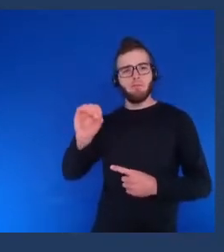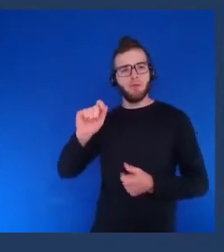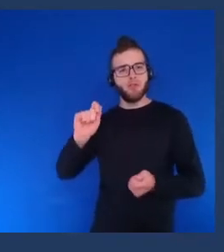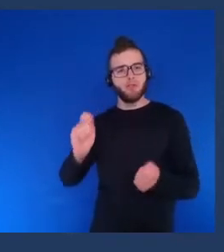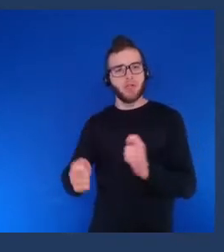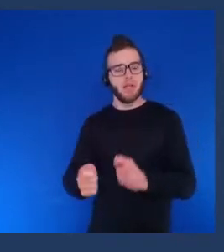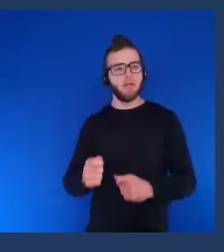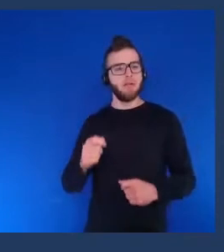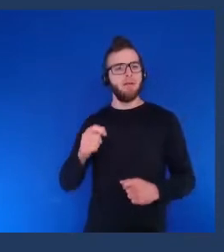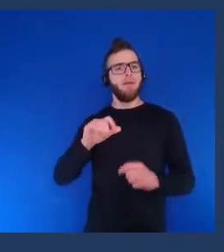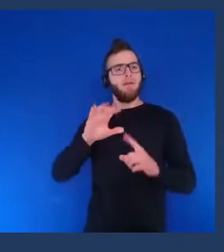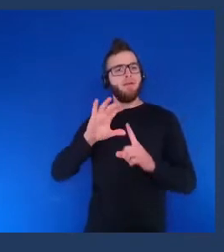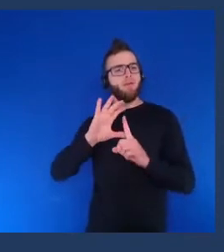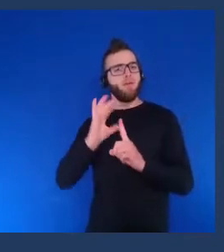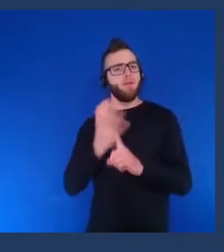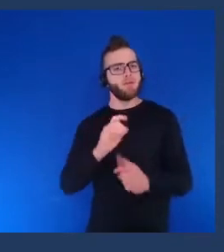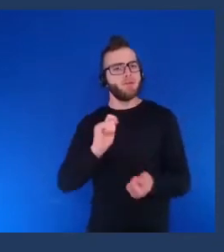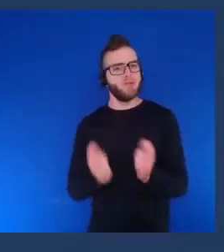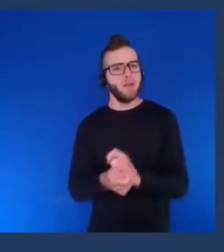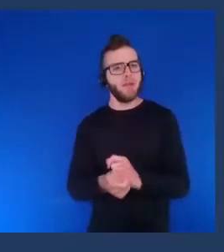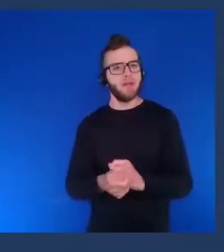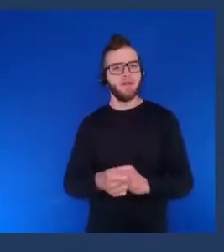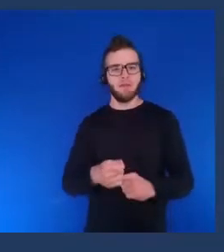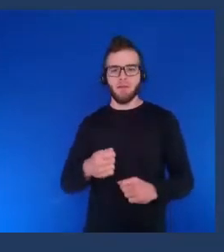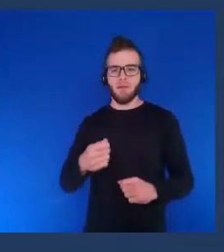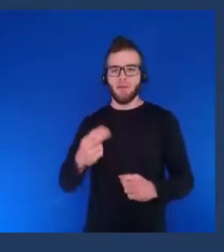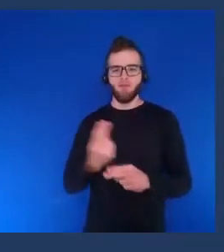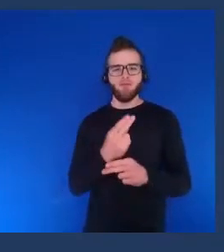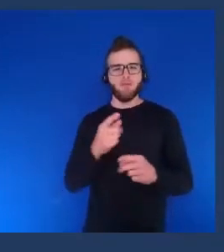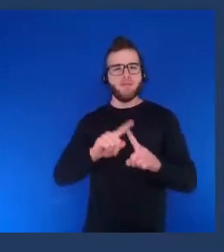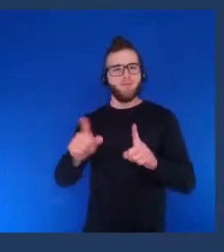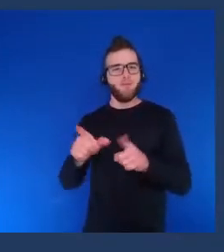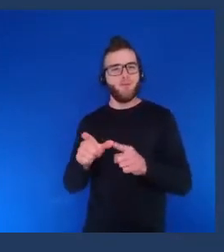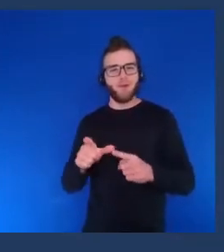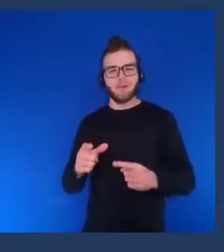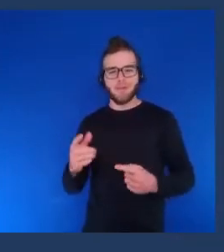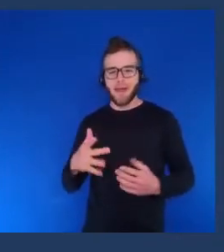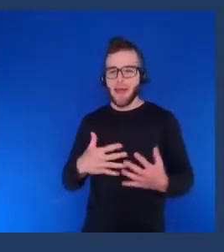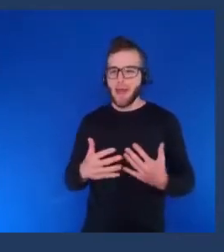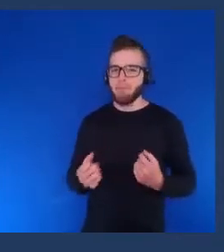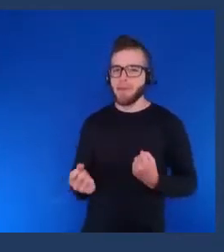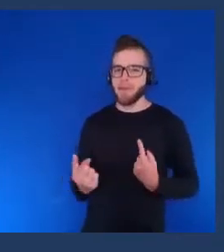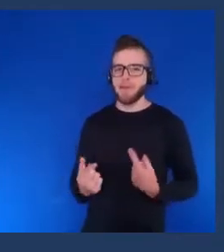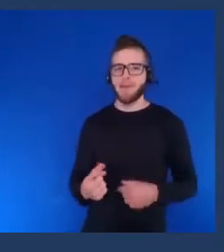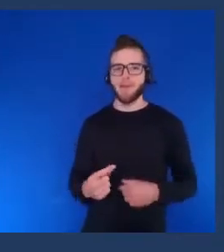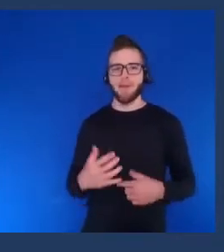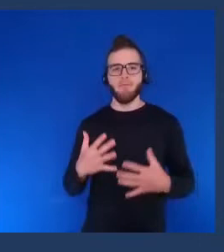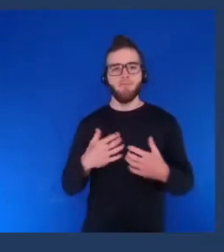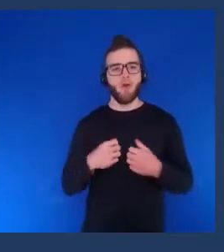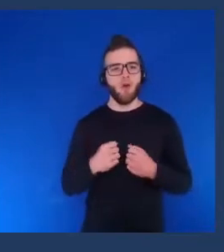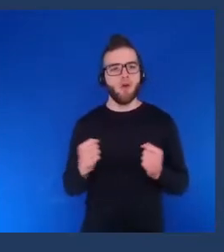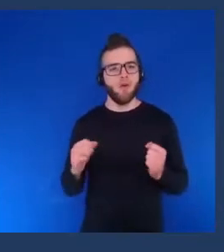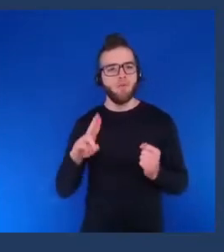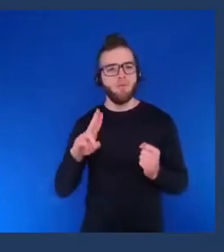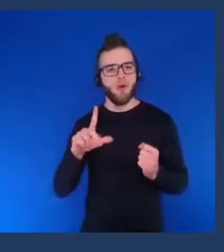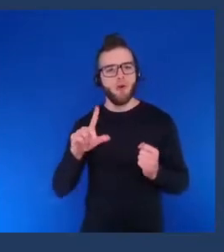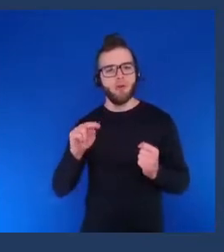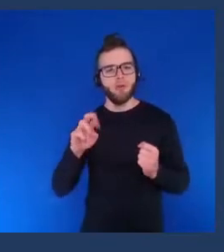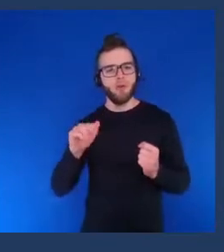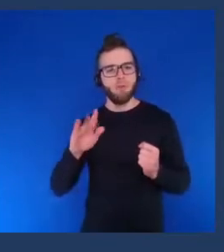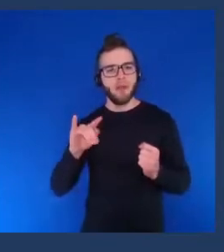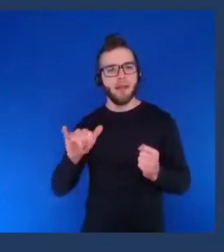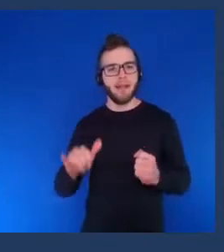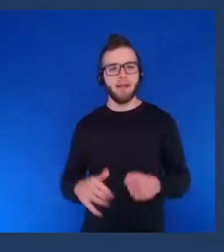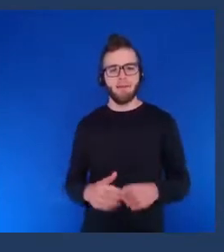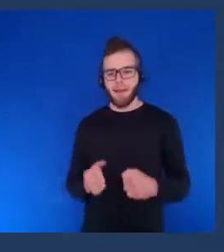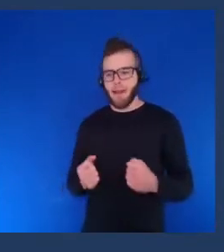vulnerability, allyship. We admitted that many people were likely covering when they came to work, and you started